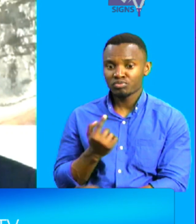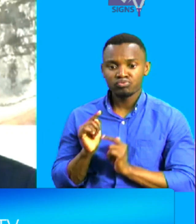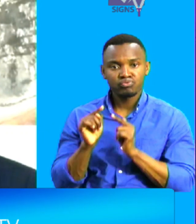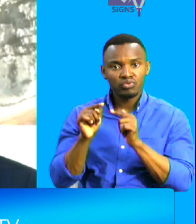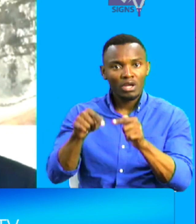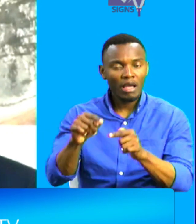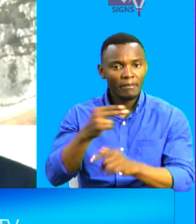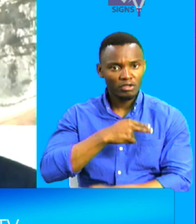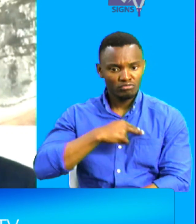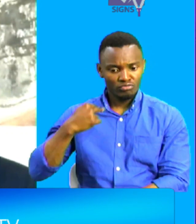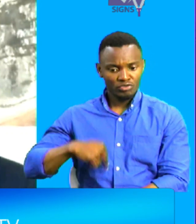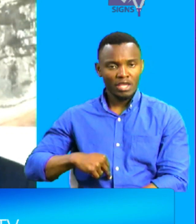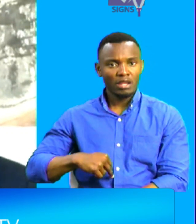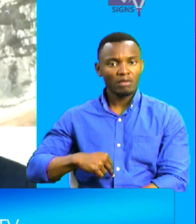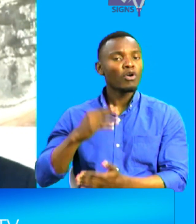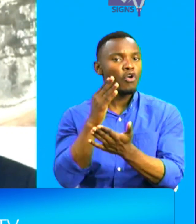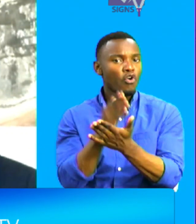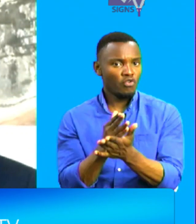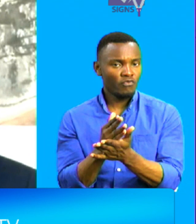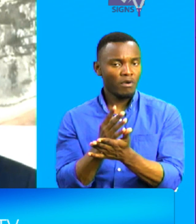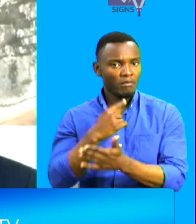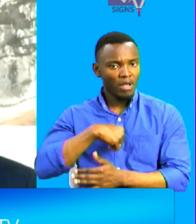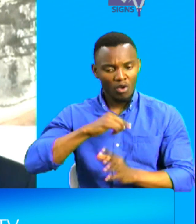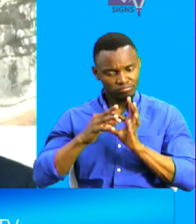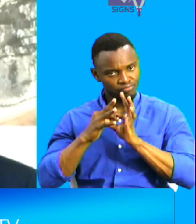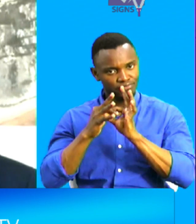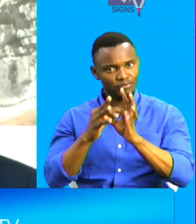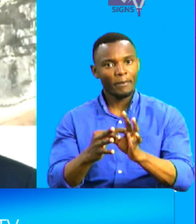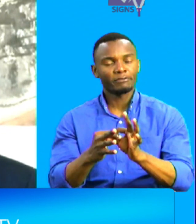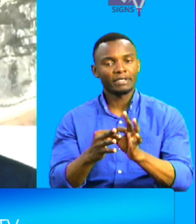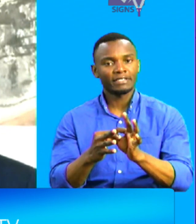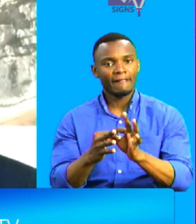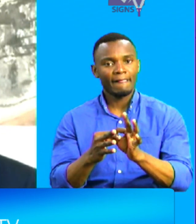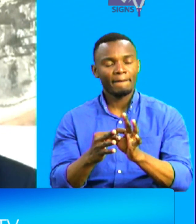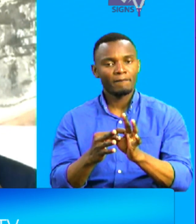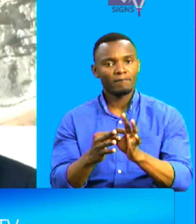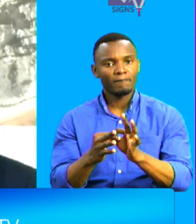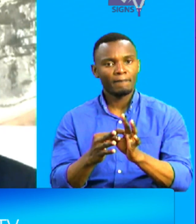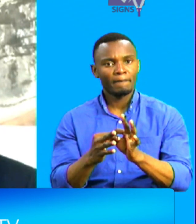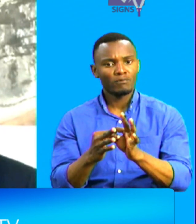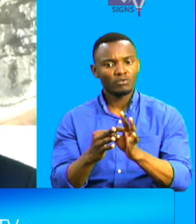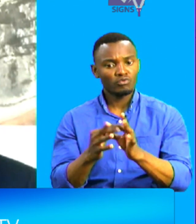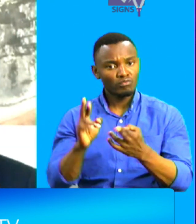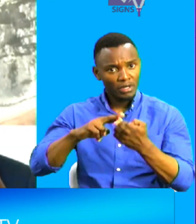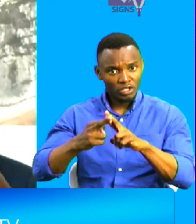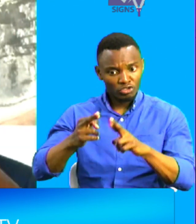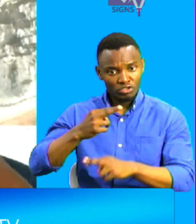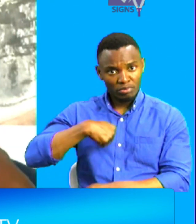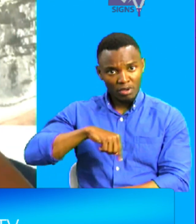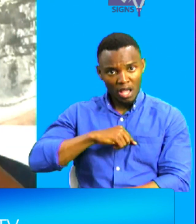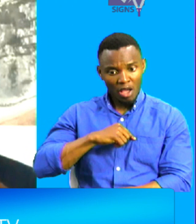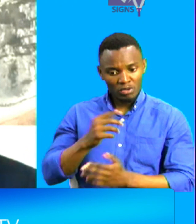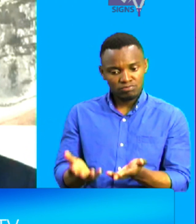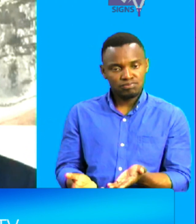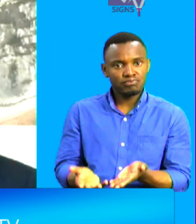round is a confirmation of our commitment to elevate this relationship for